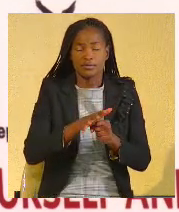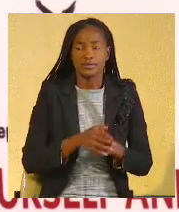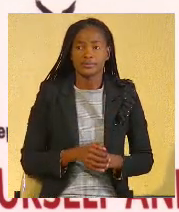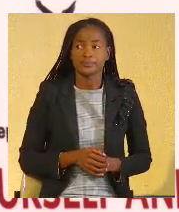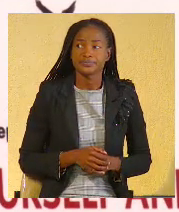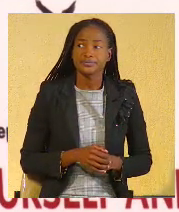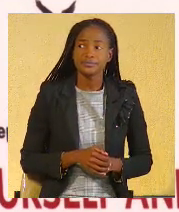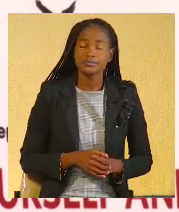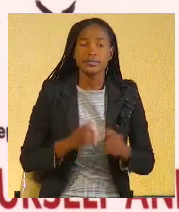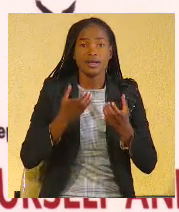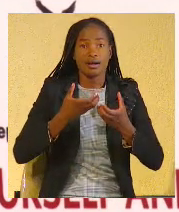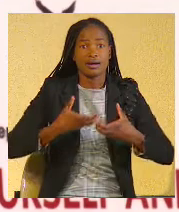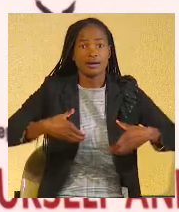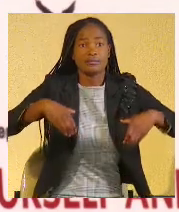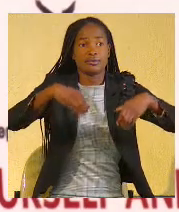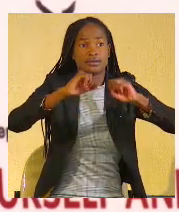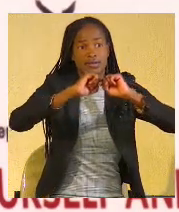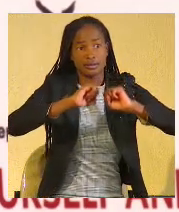Cabinet took note